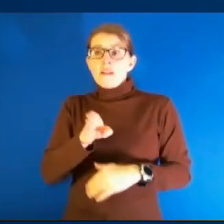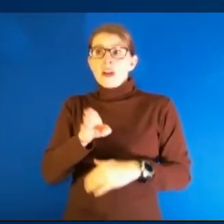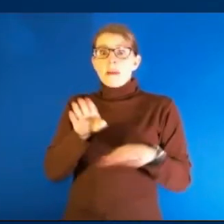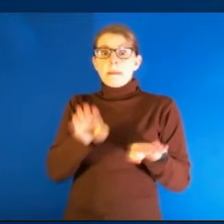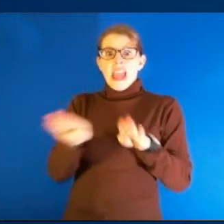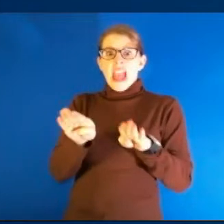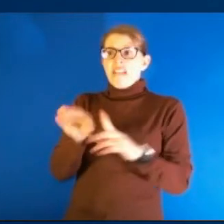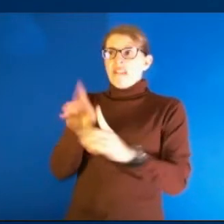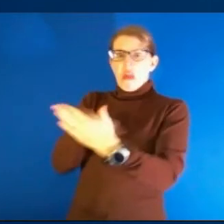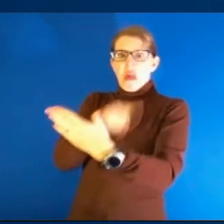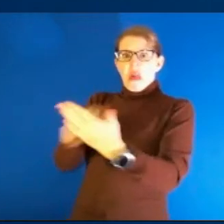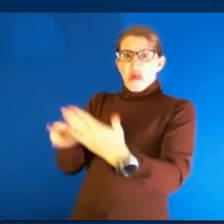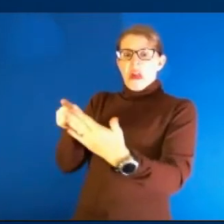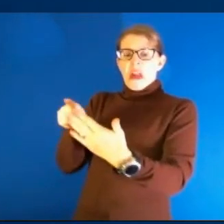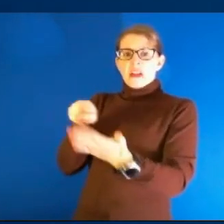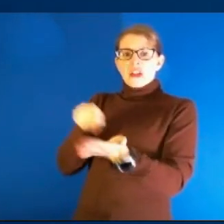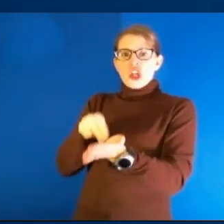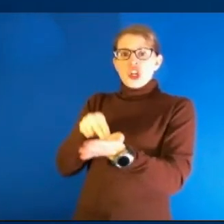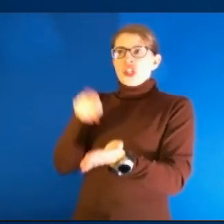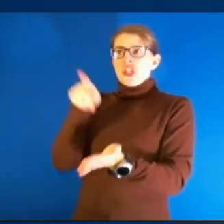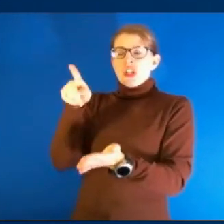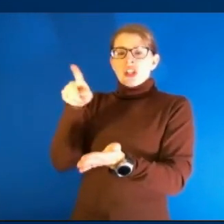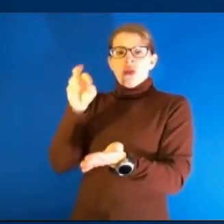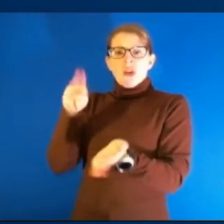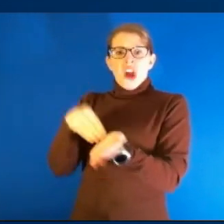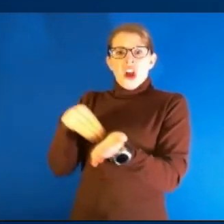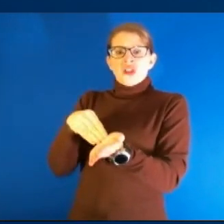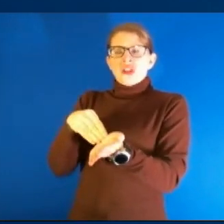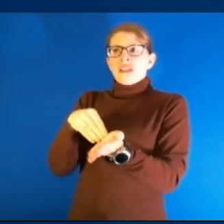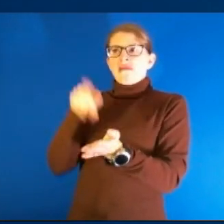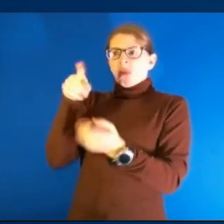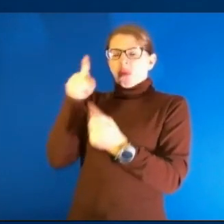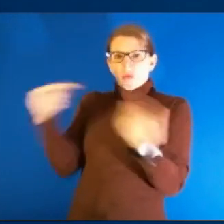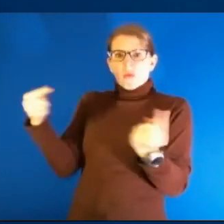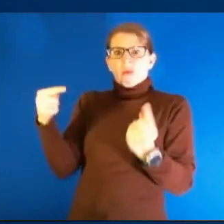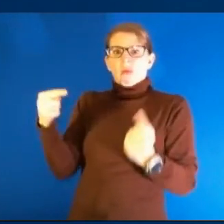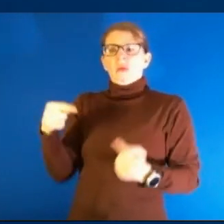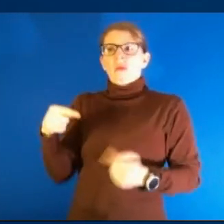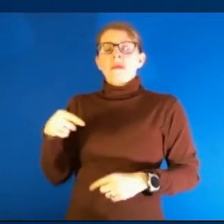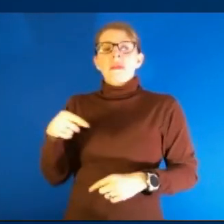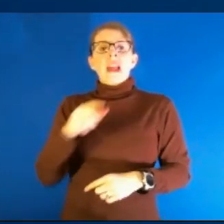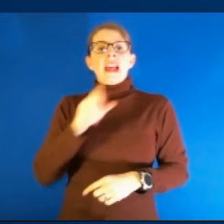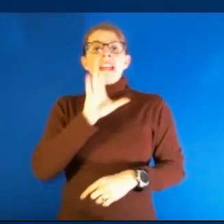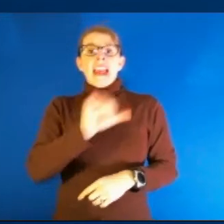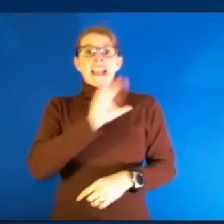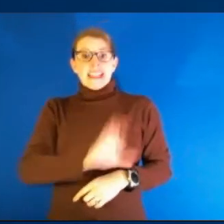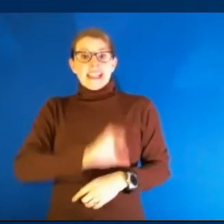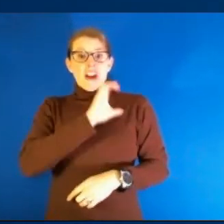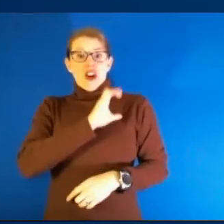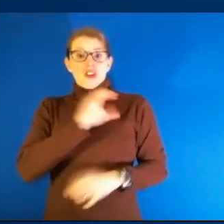I don't use super strong language a lot, but I'm going to say that's a character issue, and that's unacceptable.